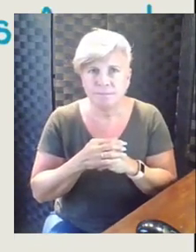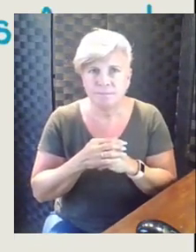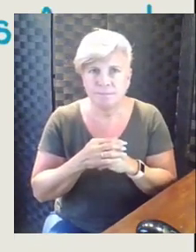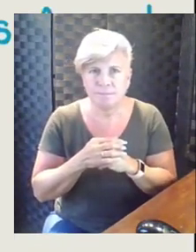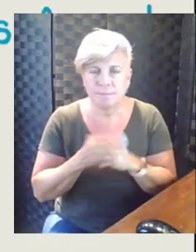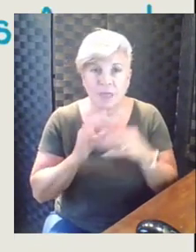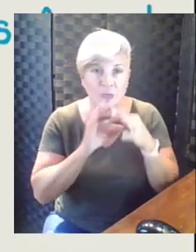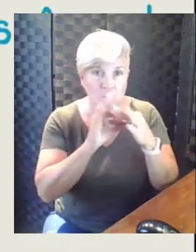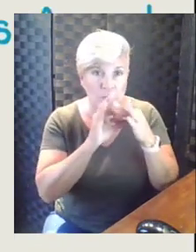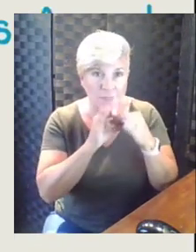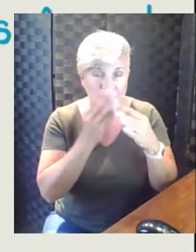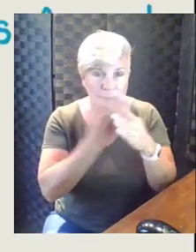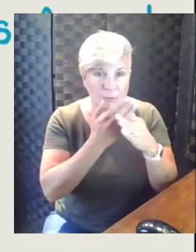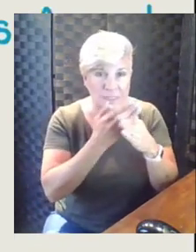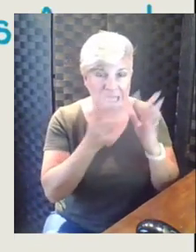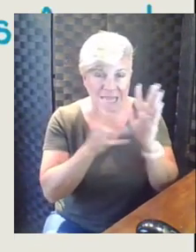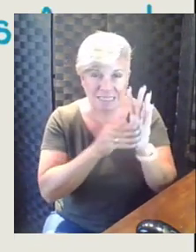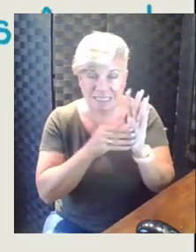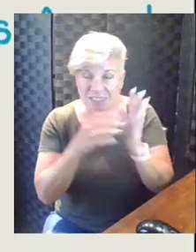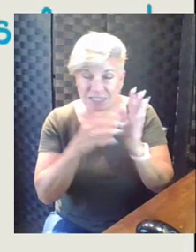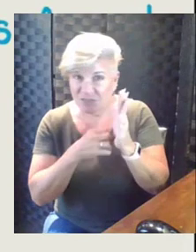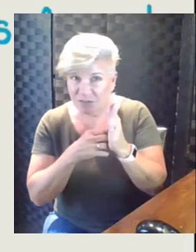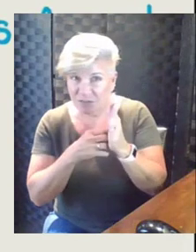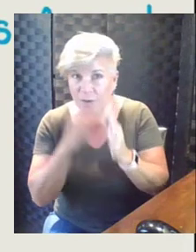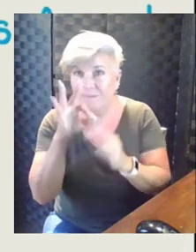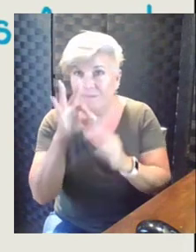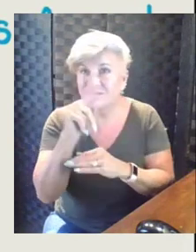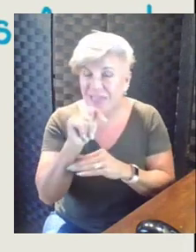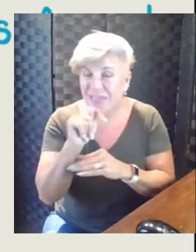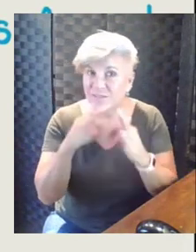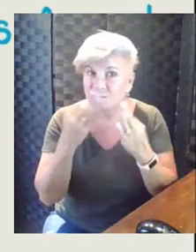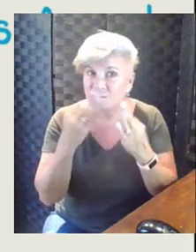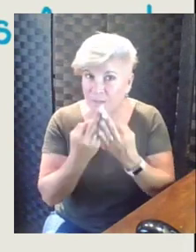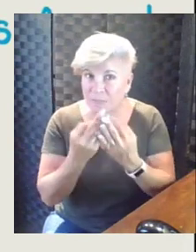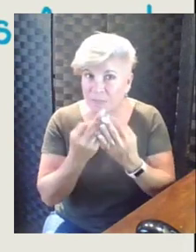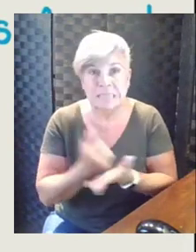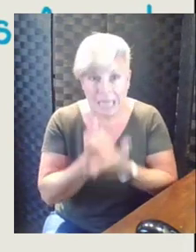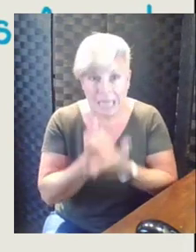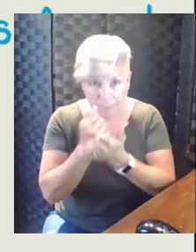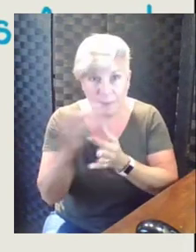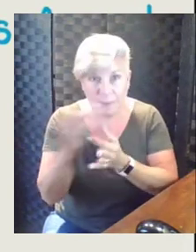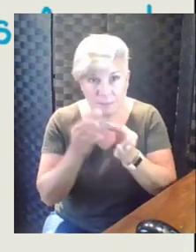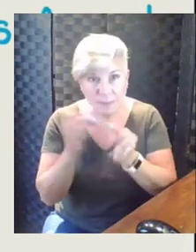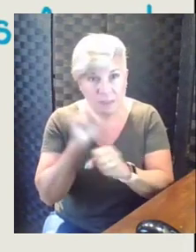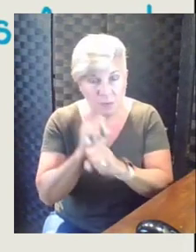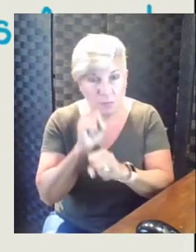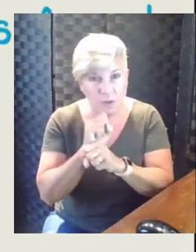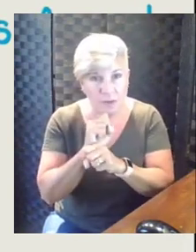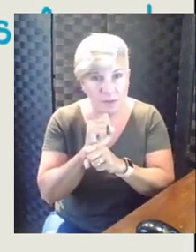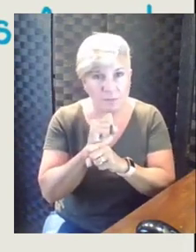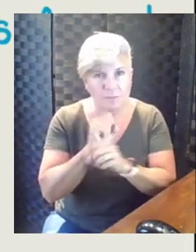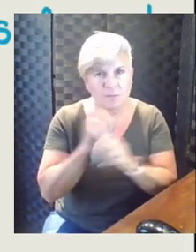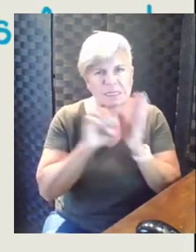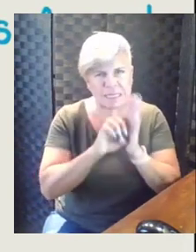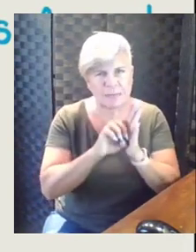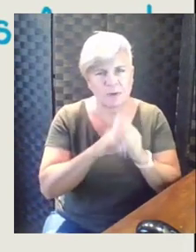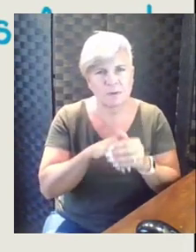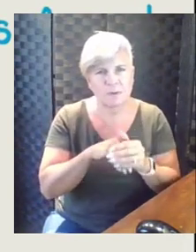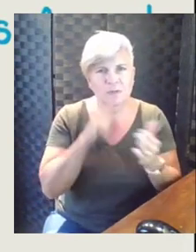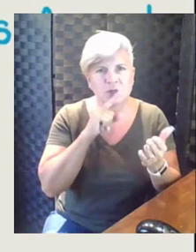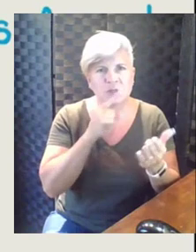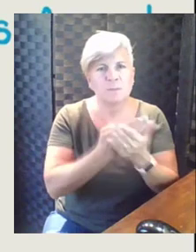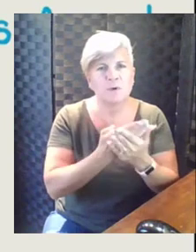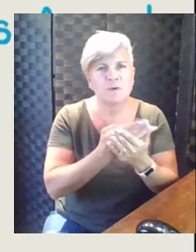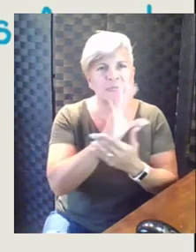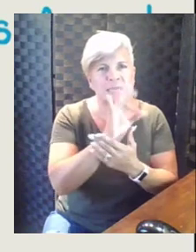The relationship between addition and subtraction, or fact families, can also help explain your work. For example, to prove